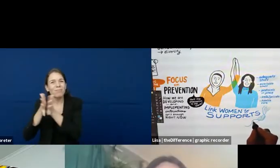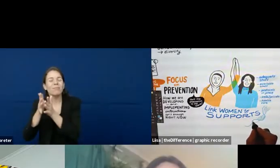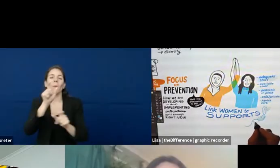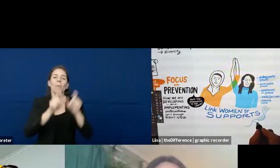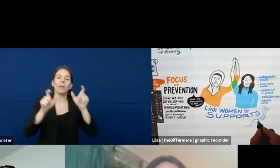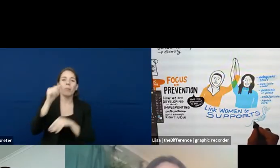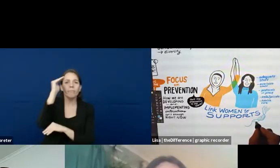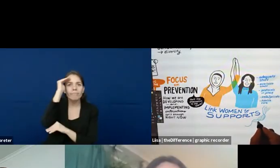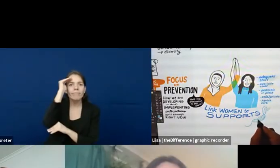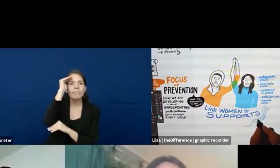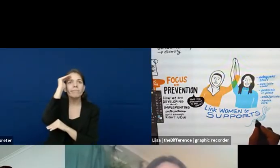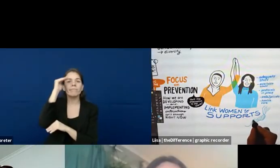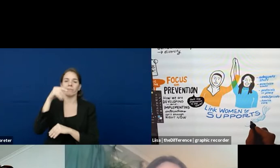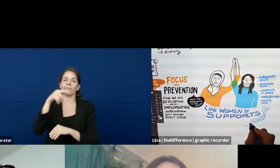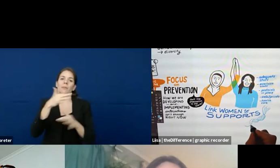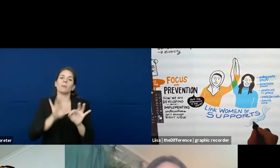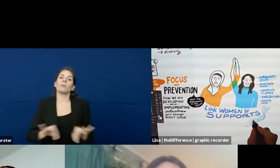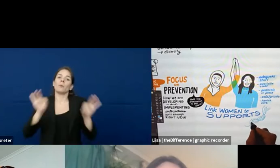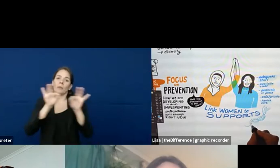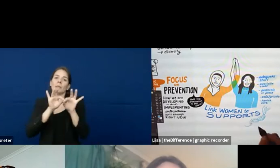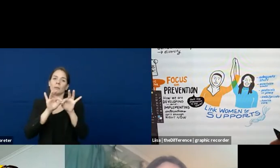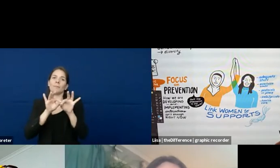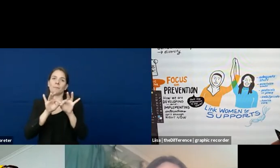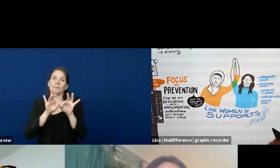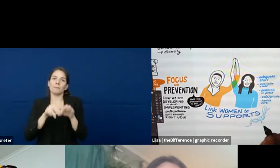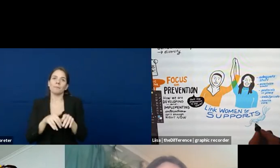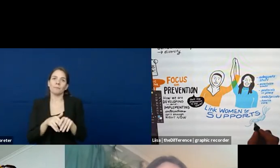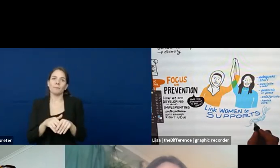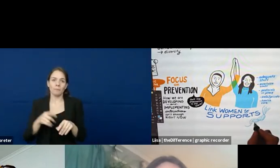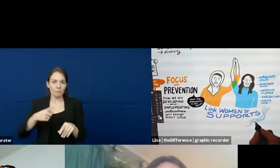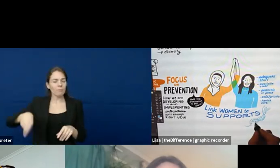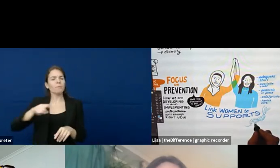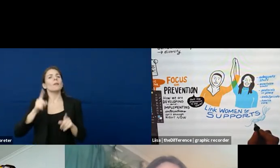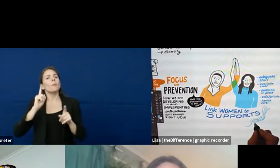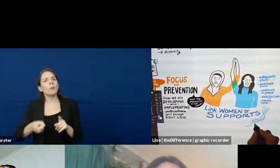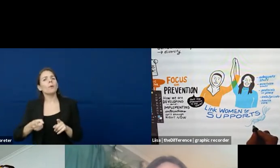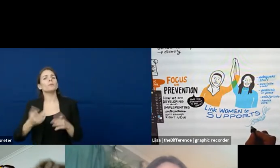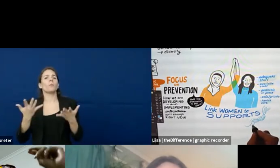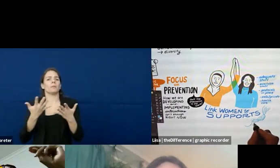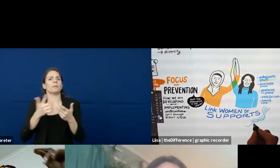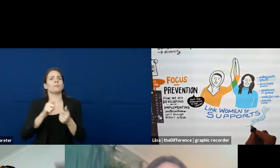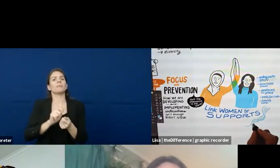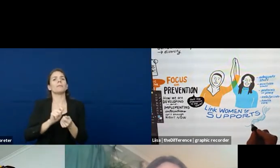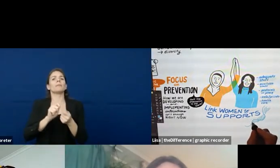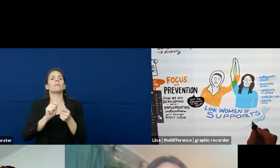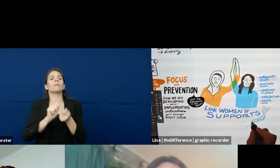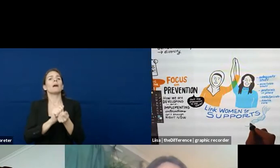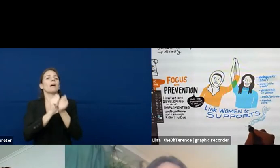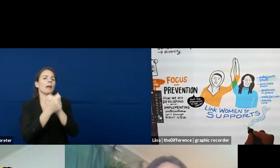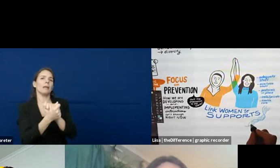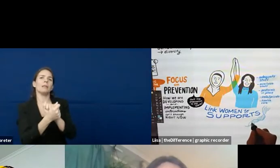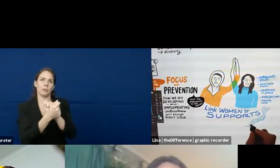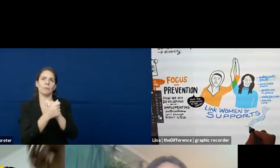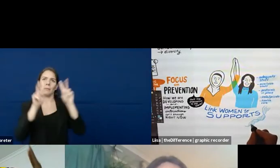be on the ground. I really want to urge you, on the ground is better because you see the impact immediately.